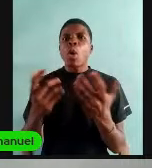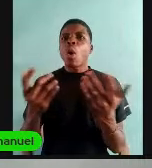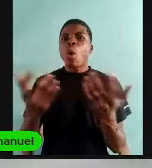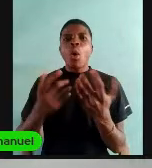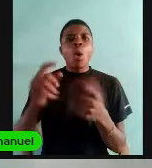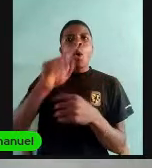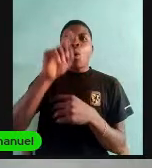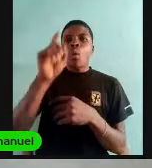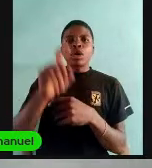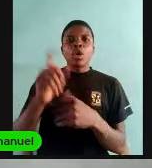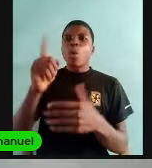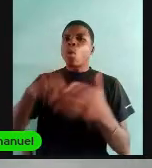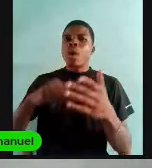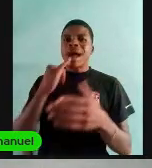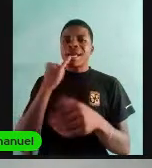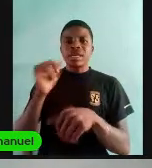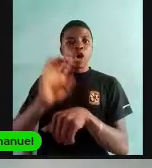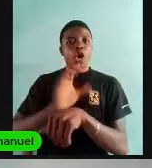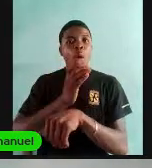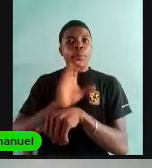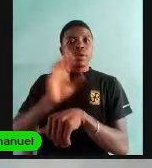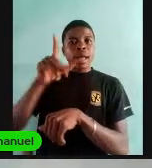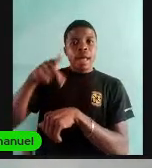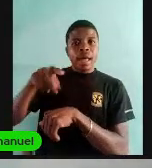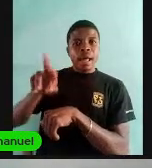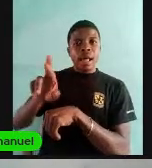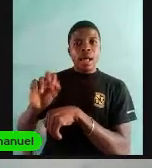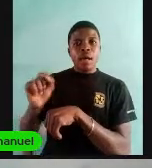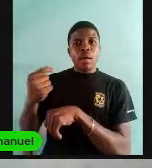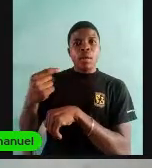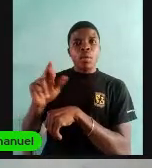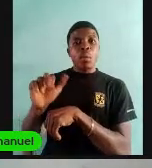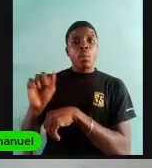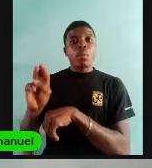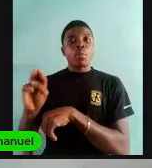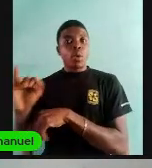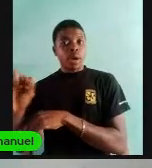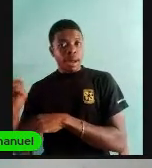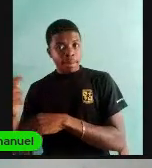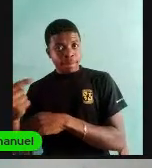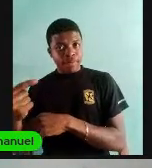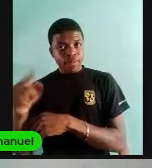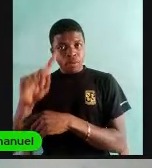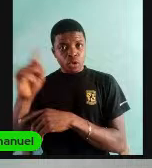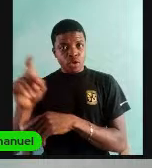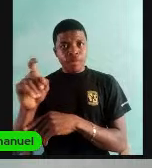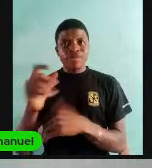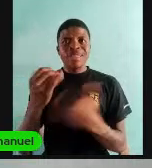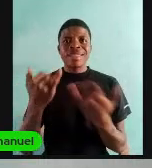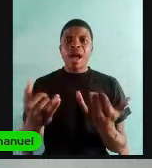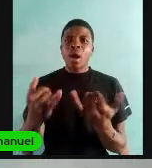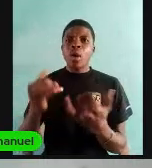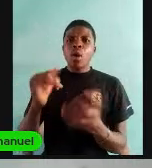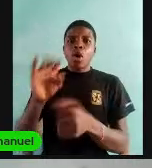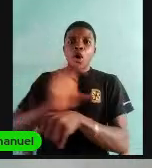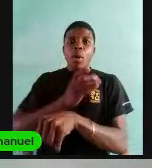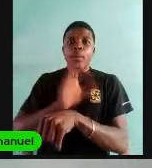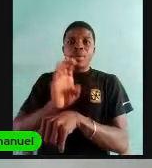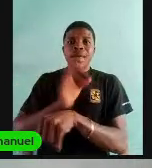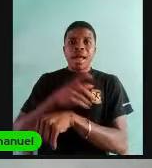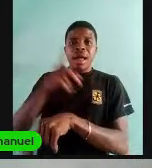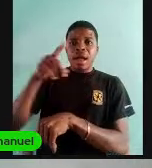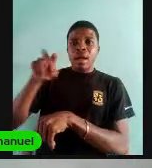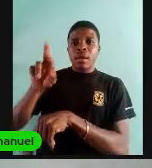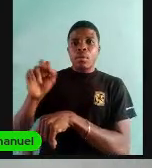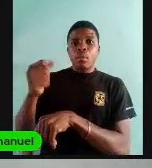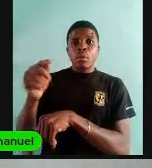what's computer programming? So now, computer programming is a process of what? Writing, testing,